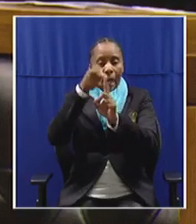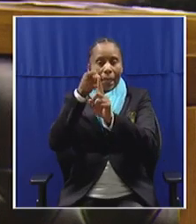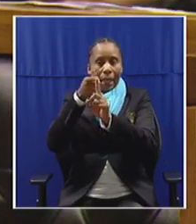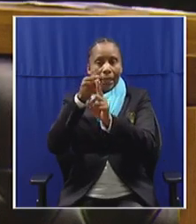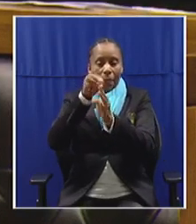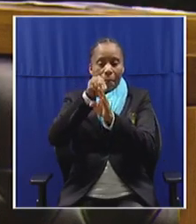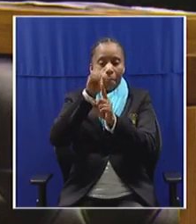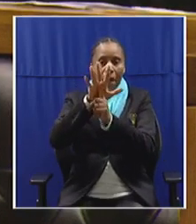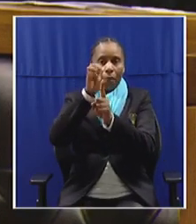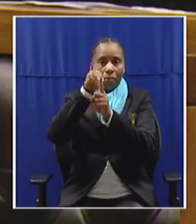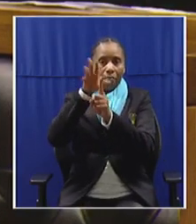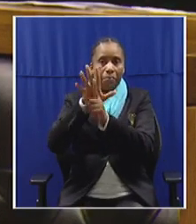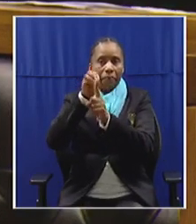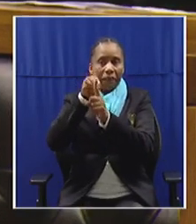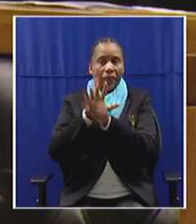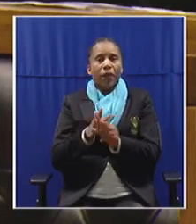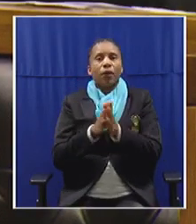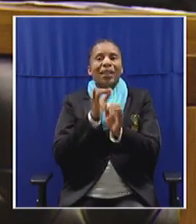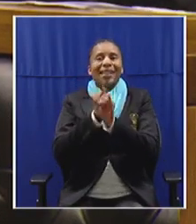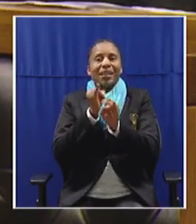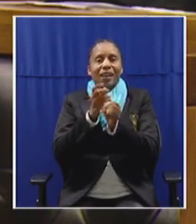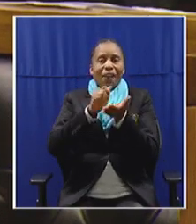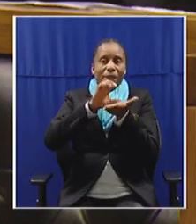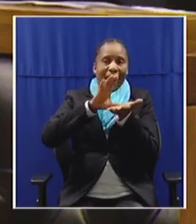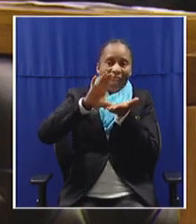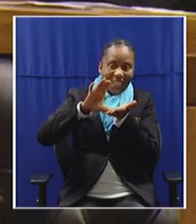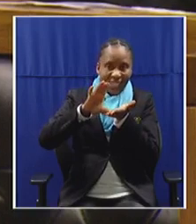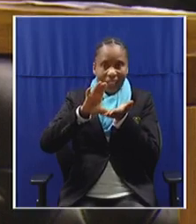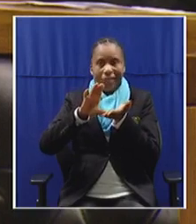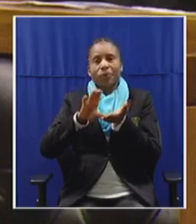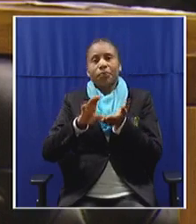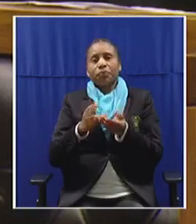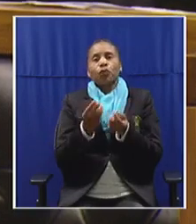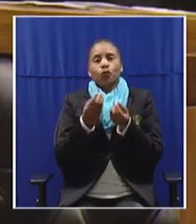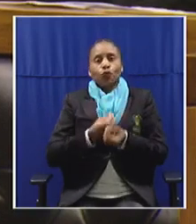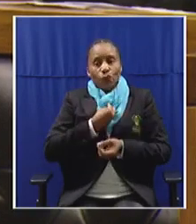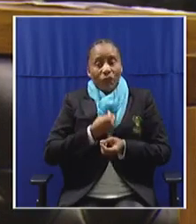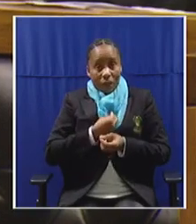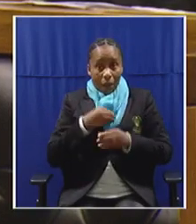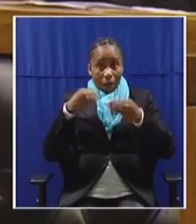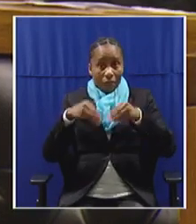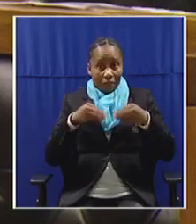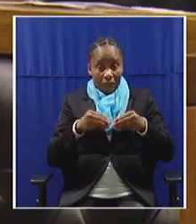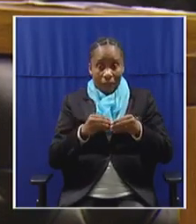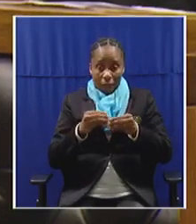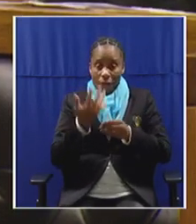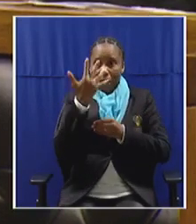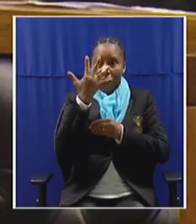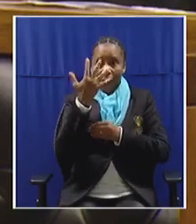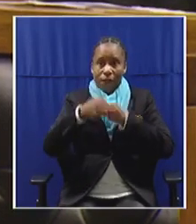industrial financing to young empowered enterprises over the period of 5 years.